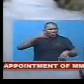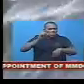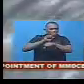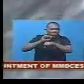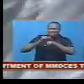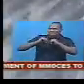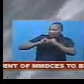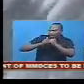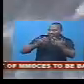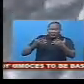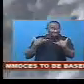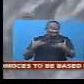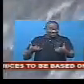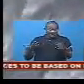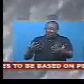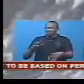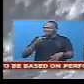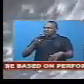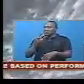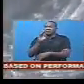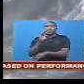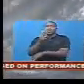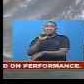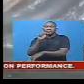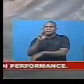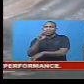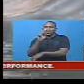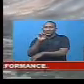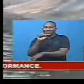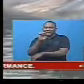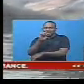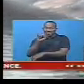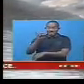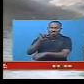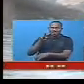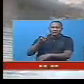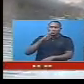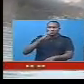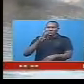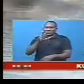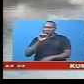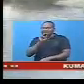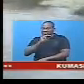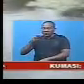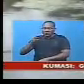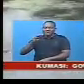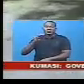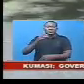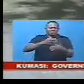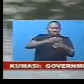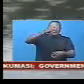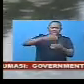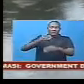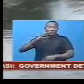was informed that the current capacity of the Barekese headworks is 30 million gallons of water a day. However, it